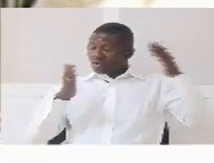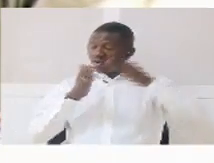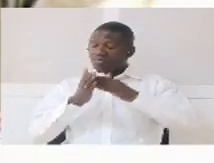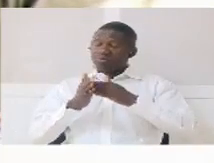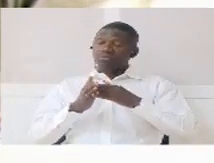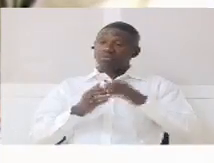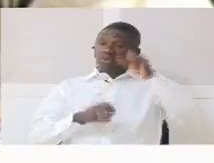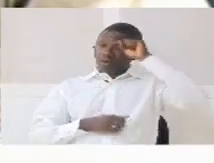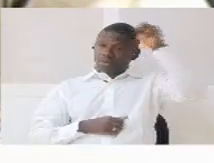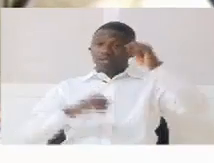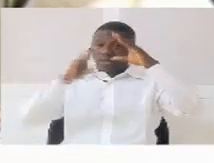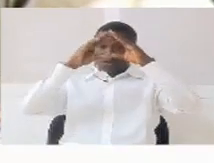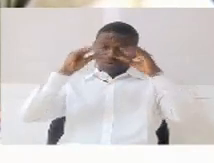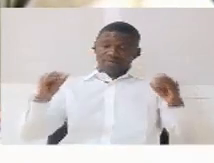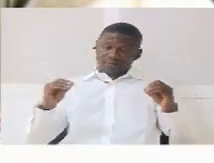to the President's Office,